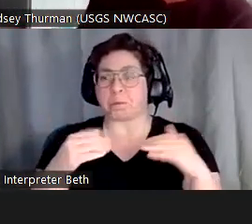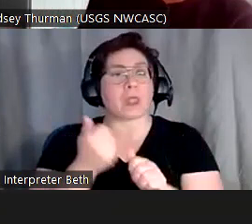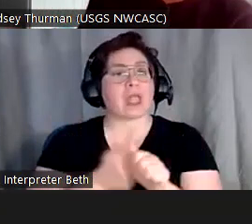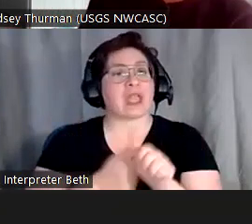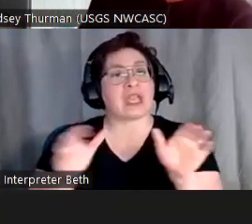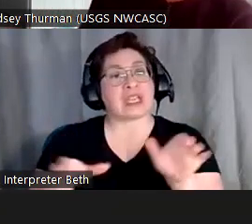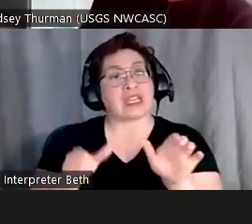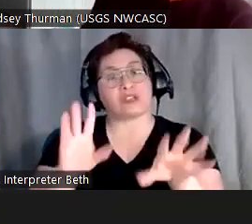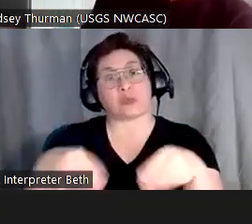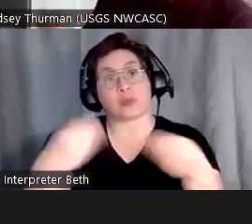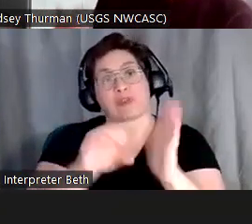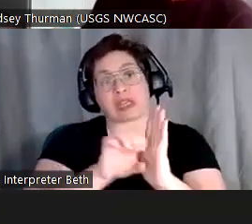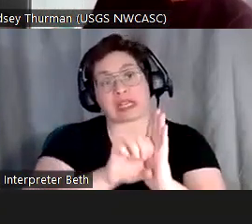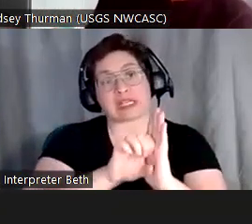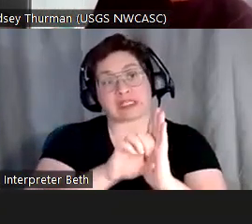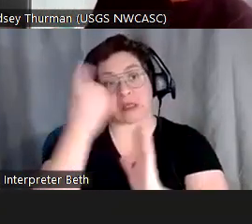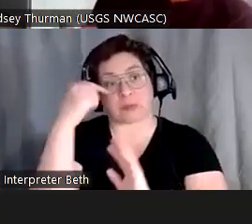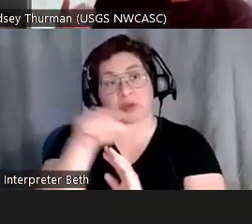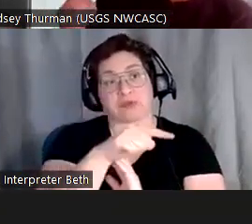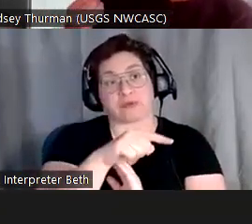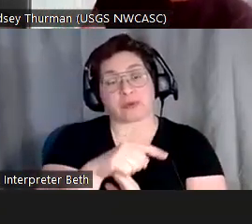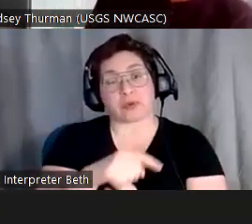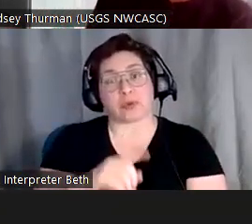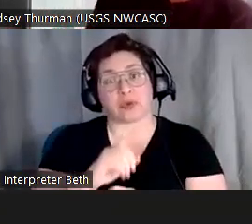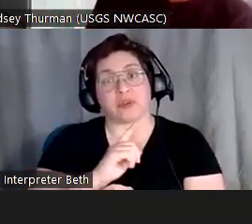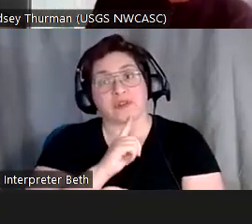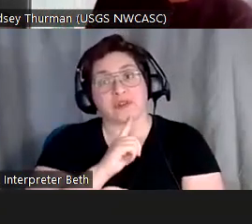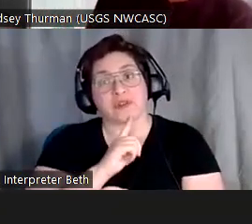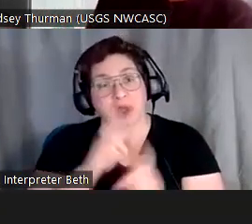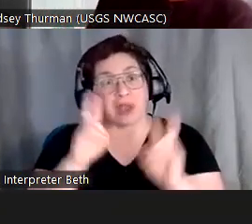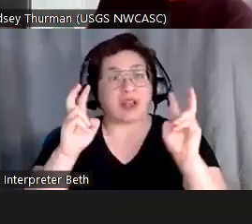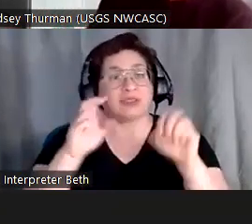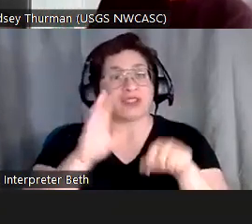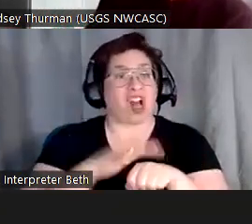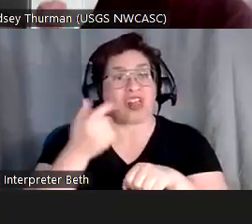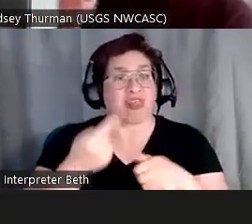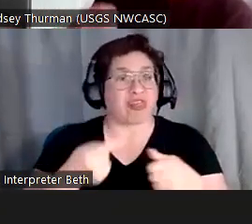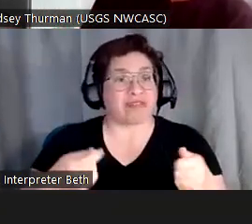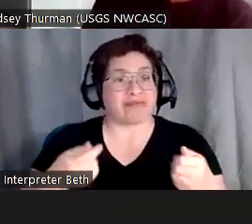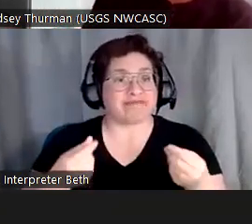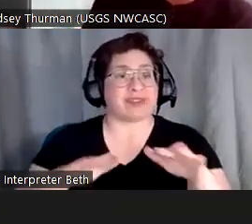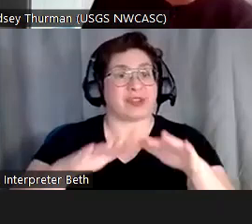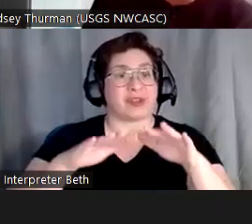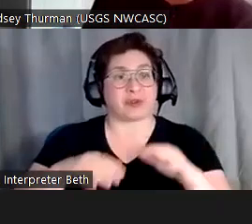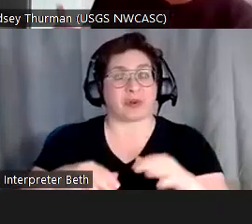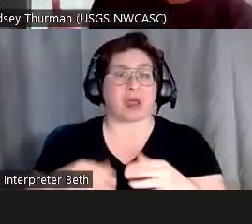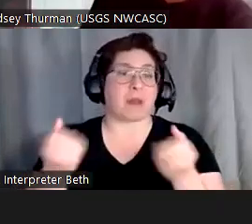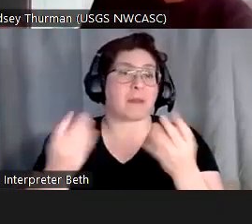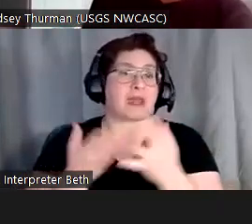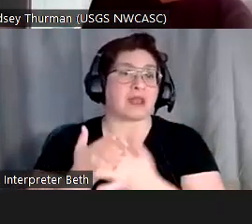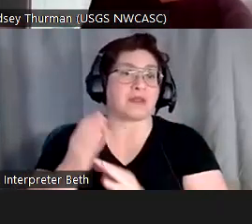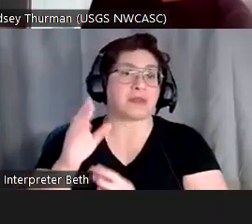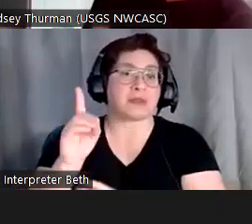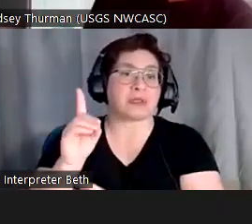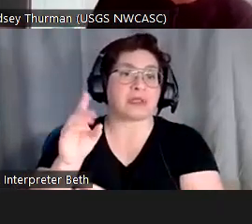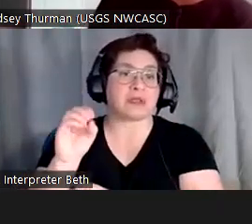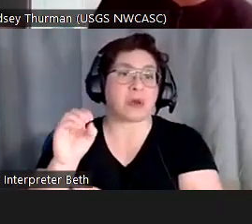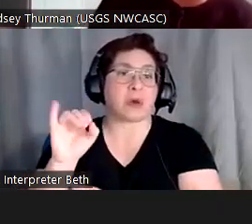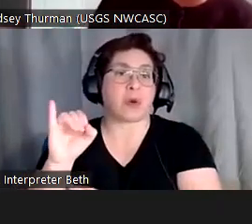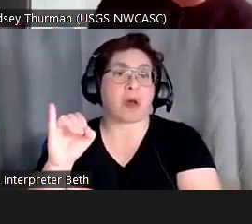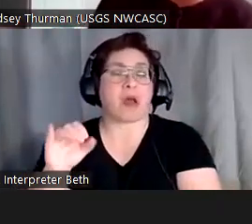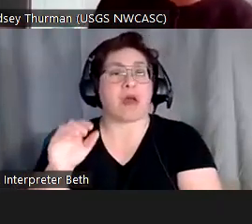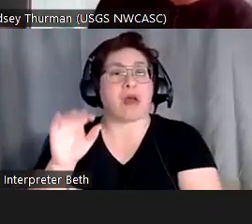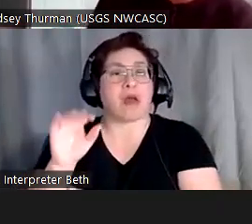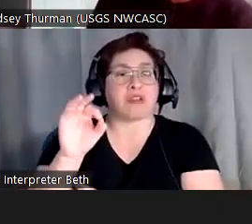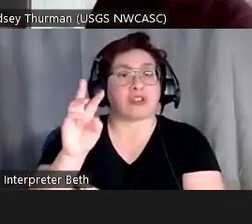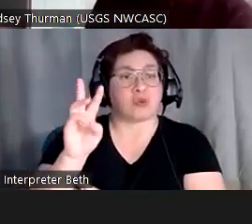provide examples for you. And these are real on-the-ground examples. Many of them are through DOI, through Fish and Wildlife Service or the National